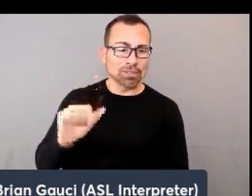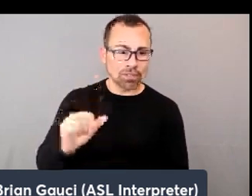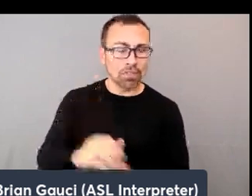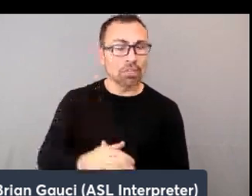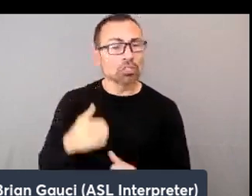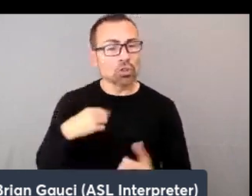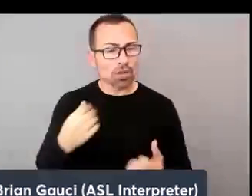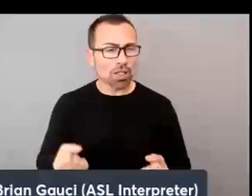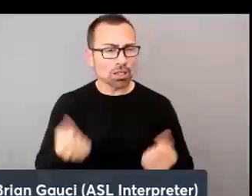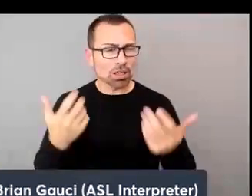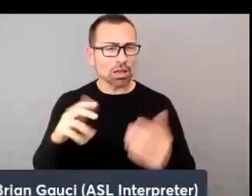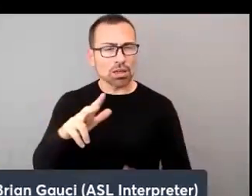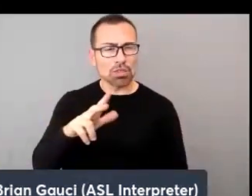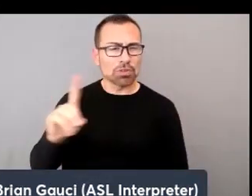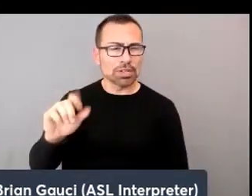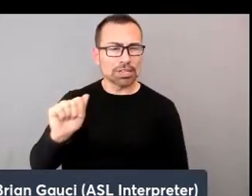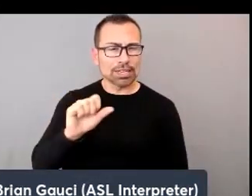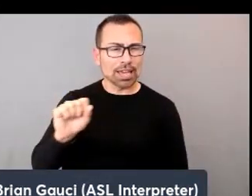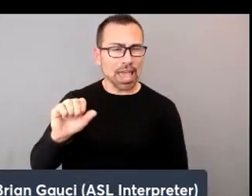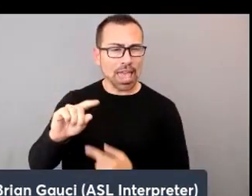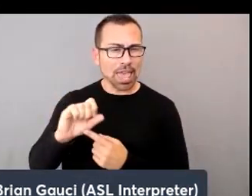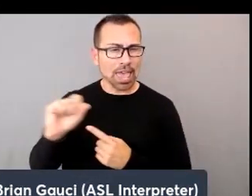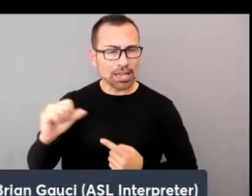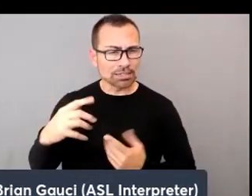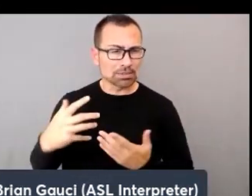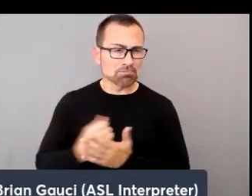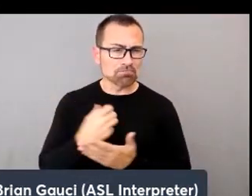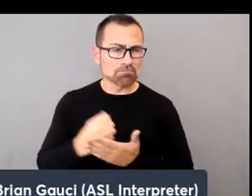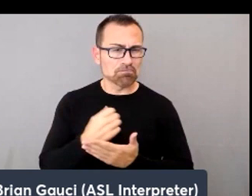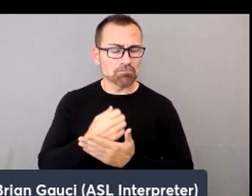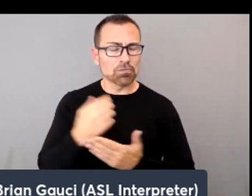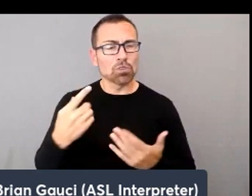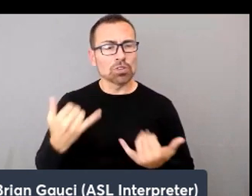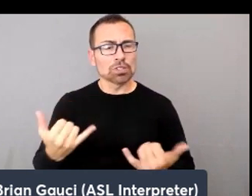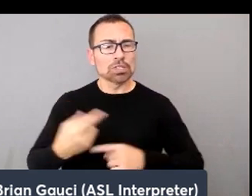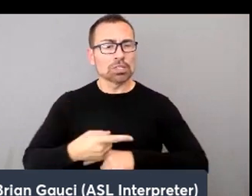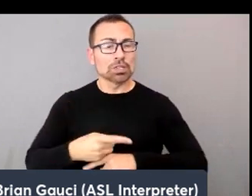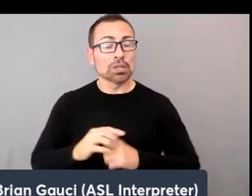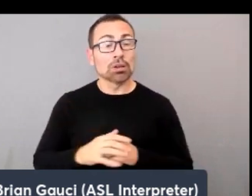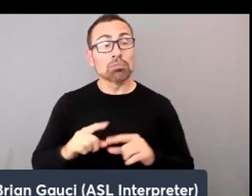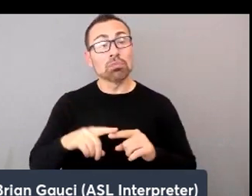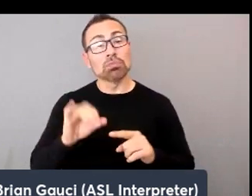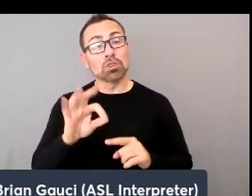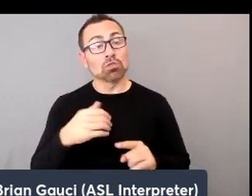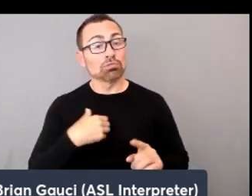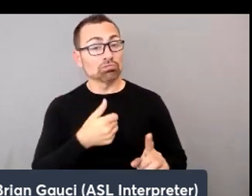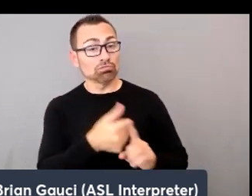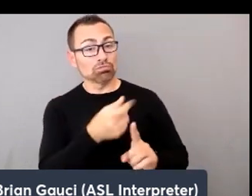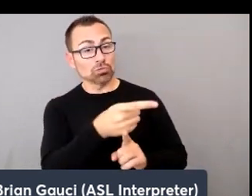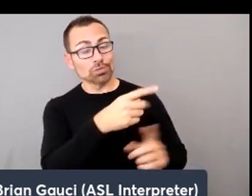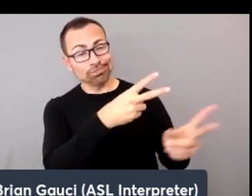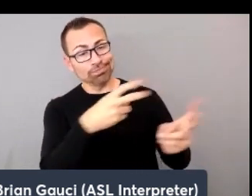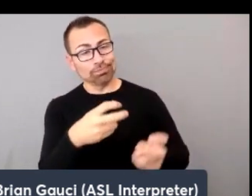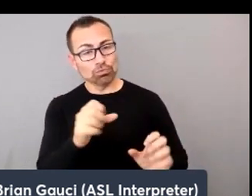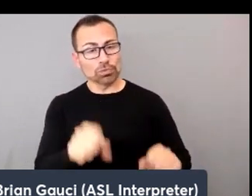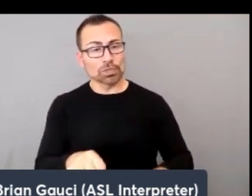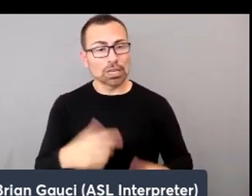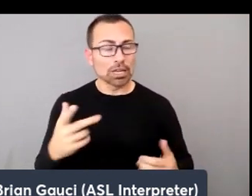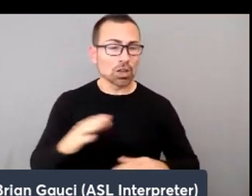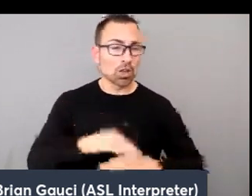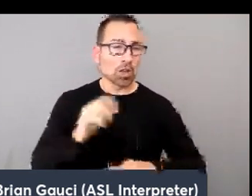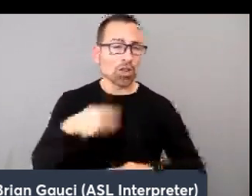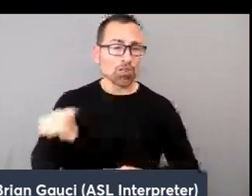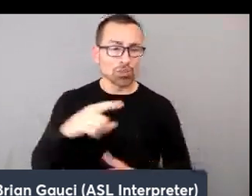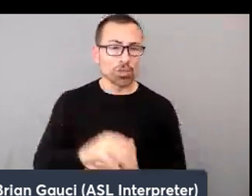3D assets so that you can go ahead and get started today. But if you had your own, you could have imported them and called them from